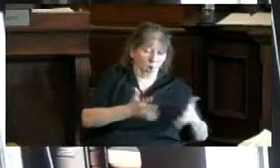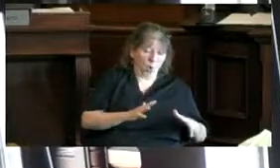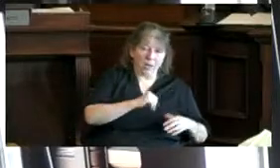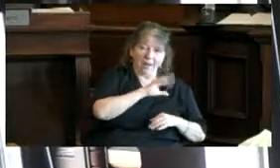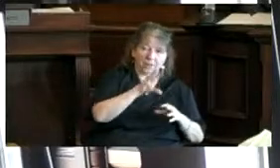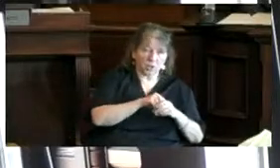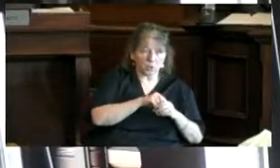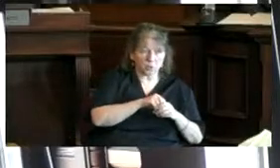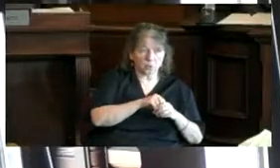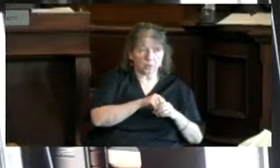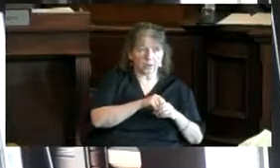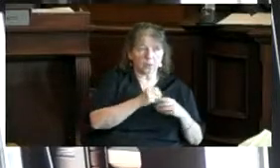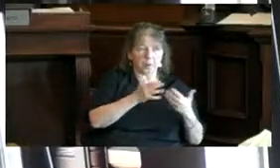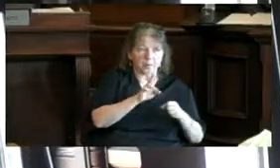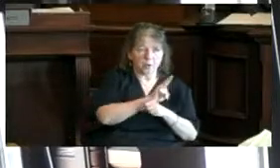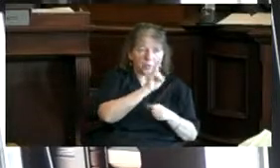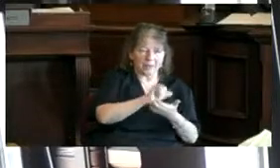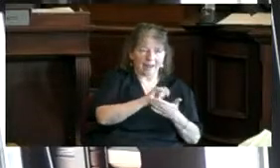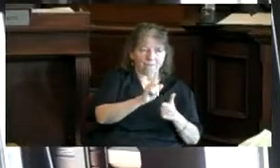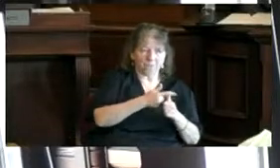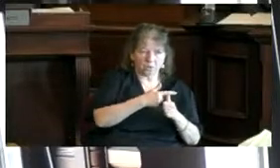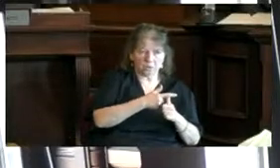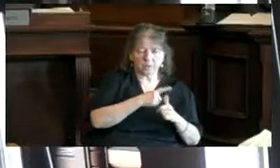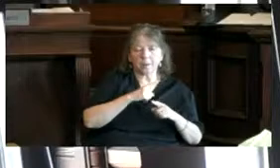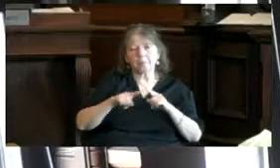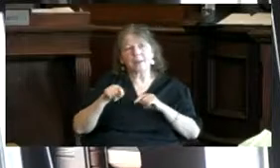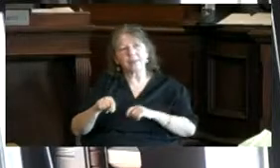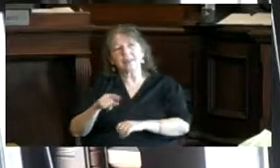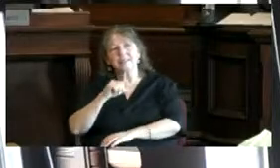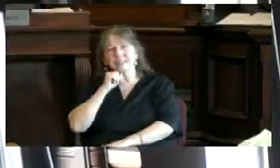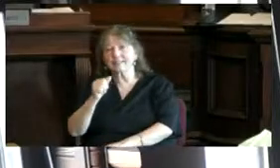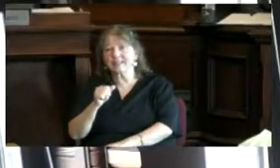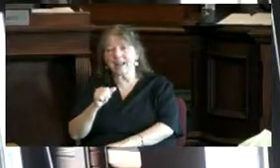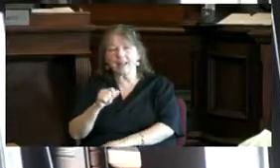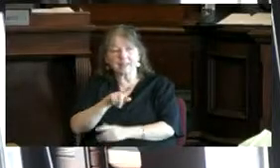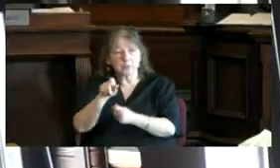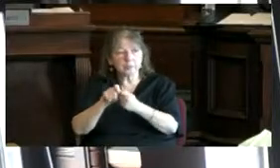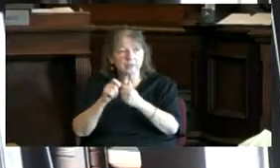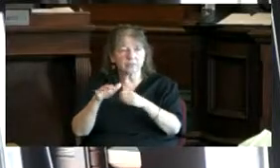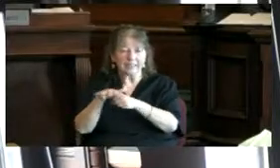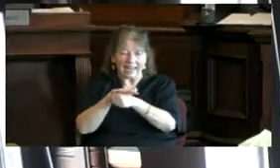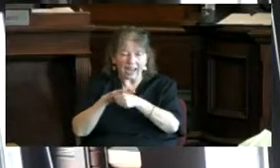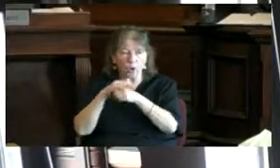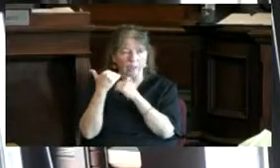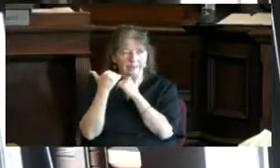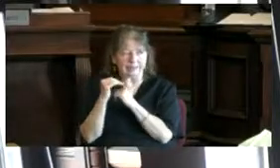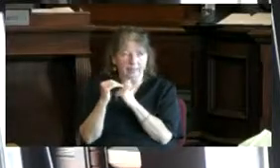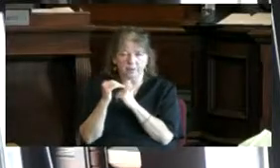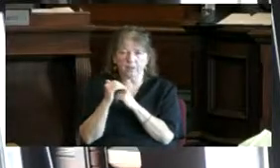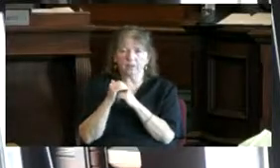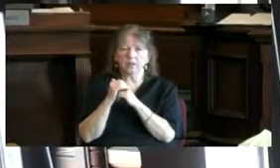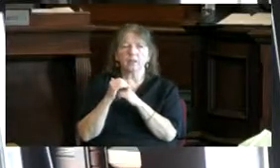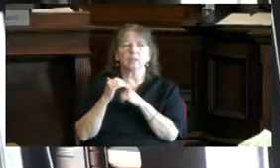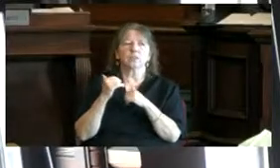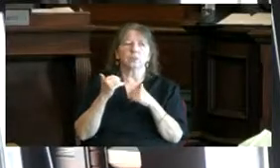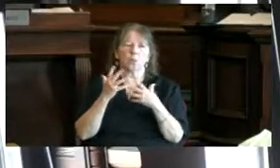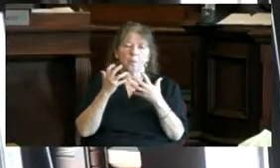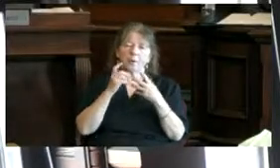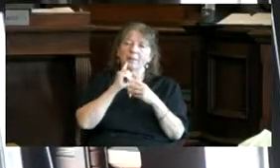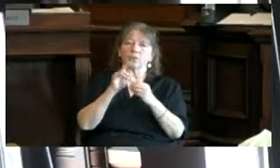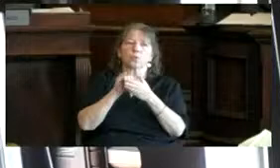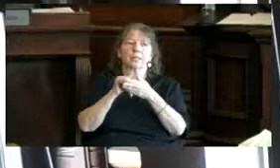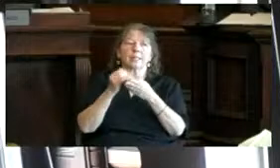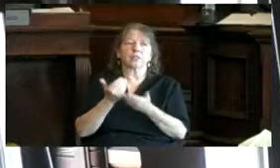but because this is not limited by area, we would want to make sure that this is more